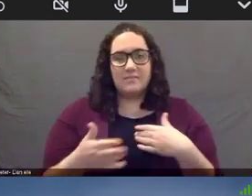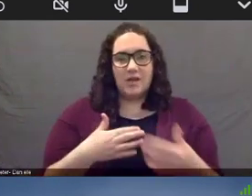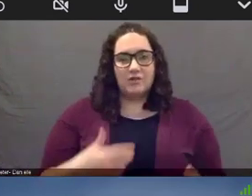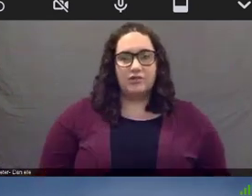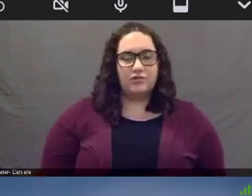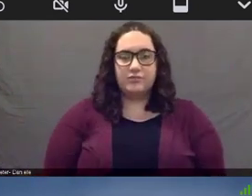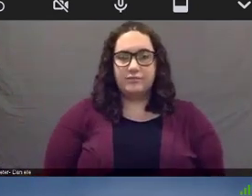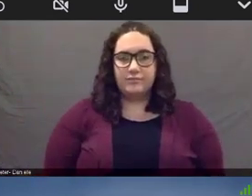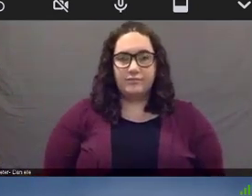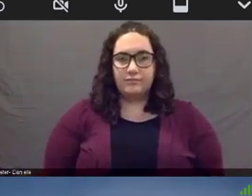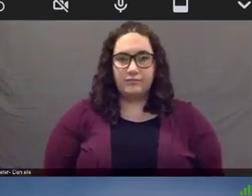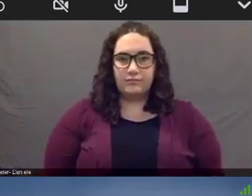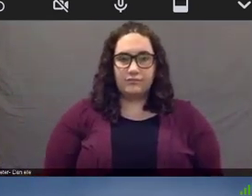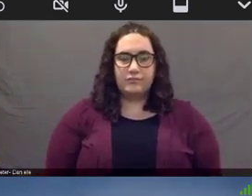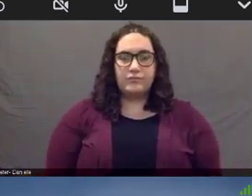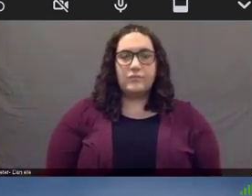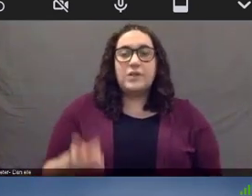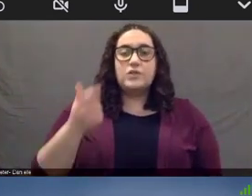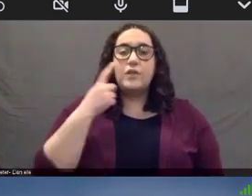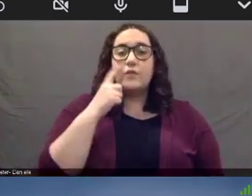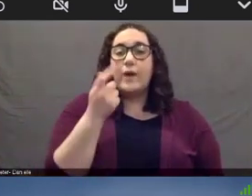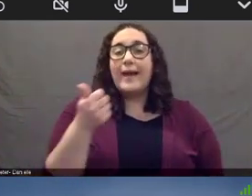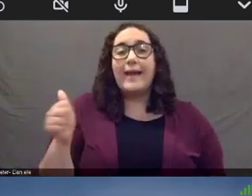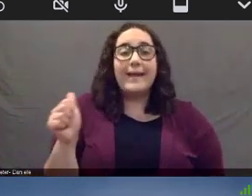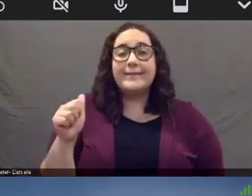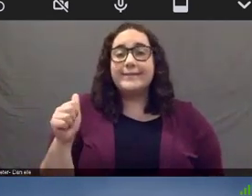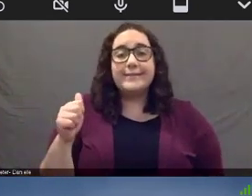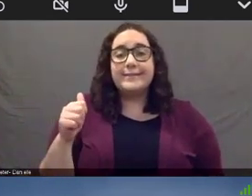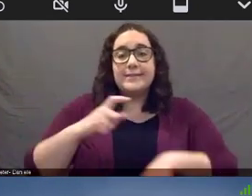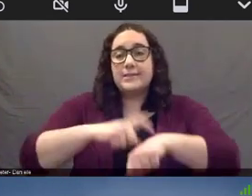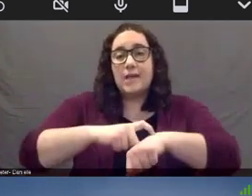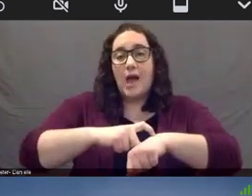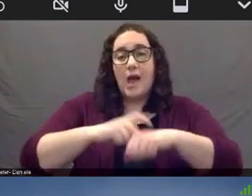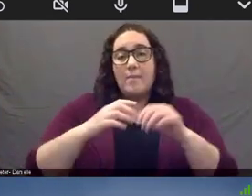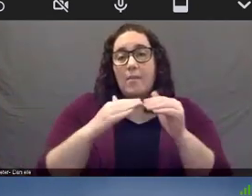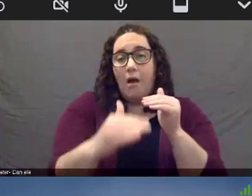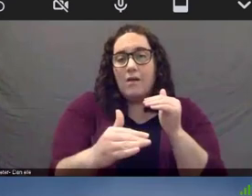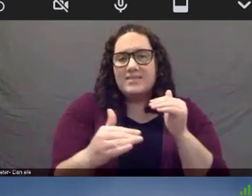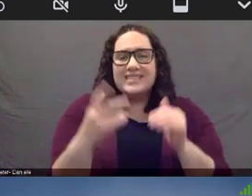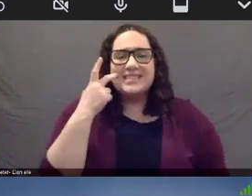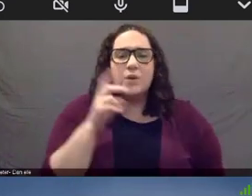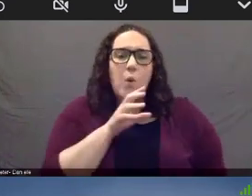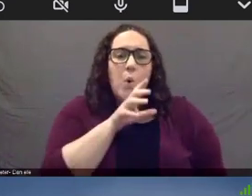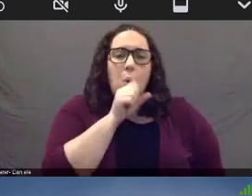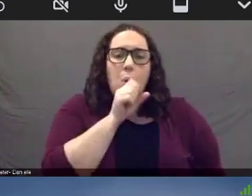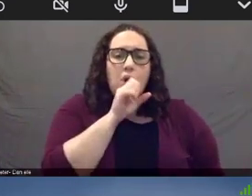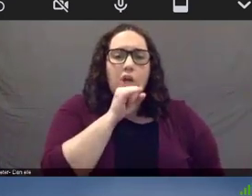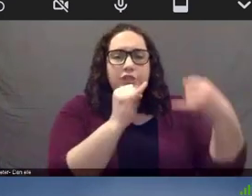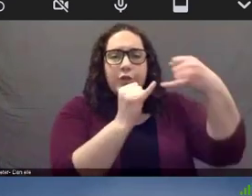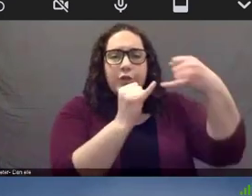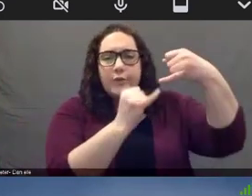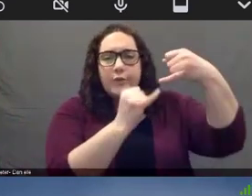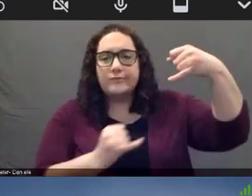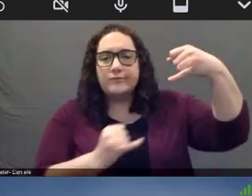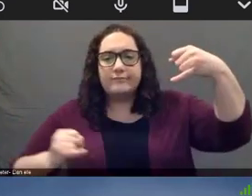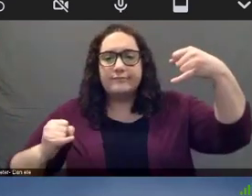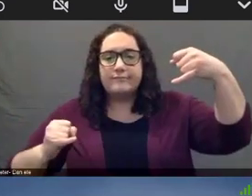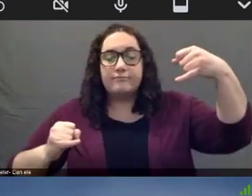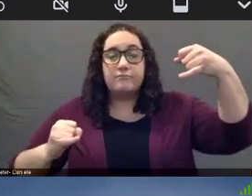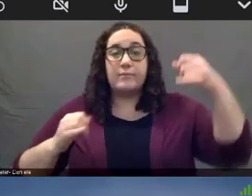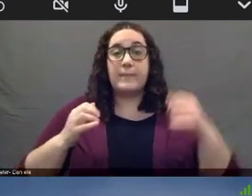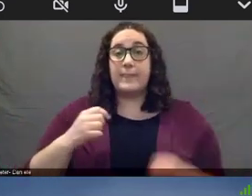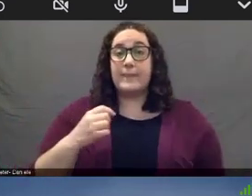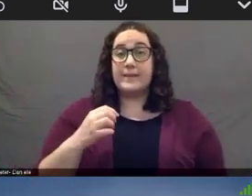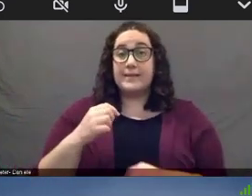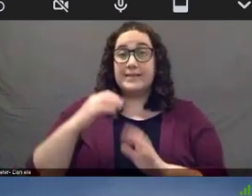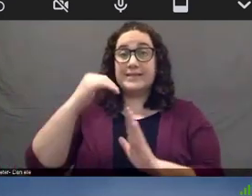orange line. Now, if my time constant goes up, what that means is that things are happening